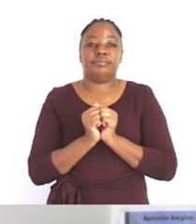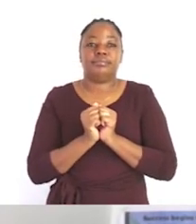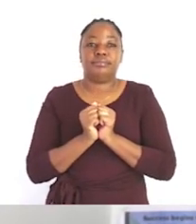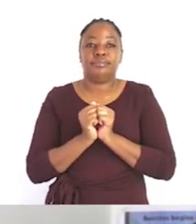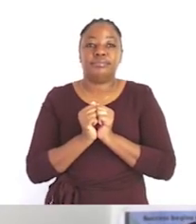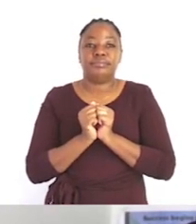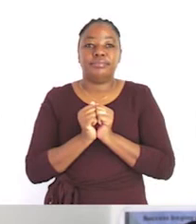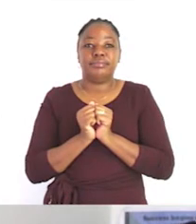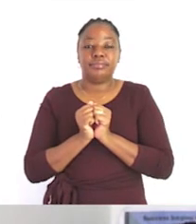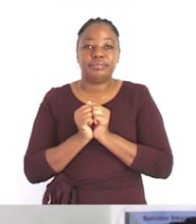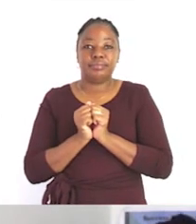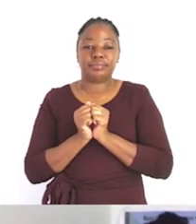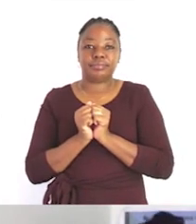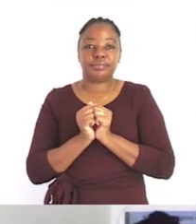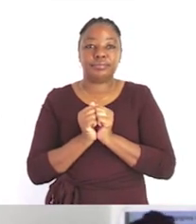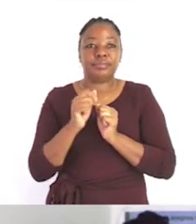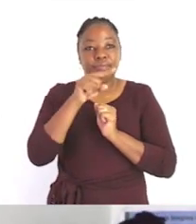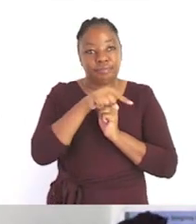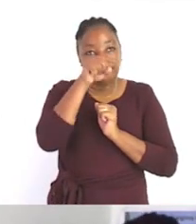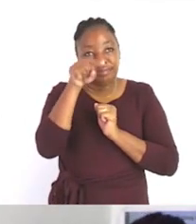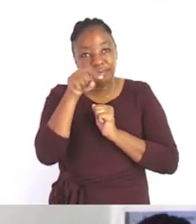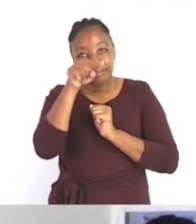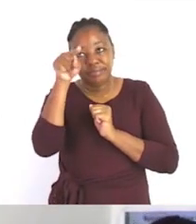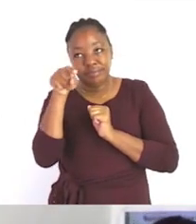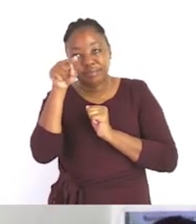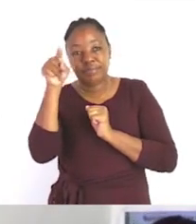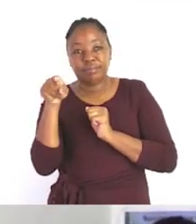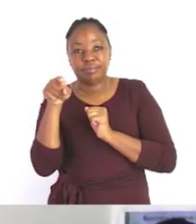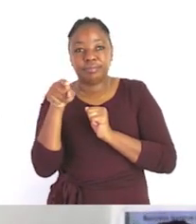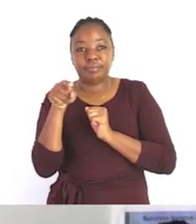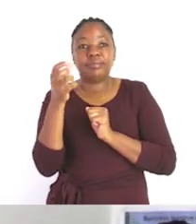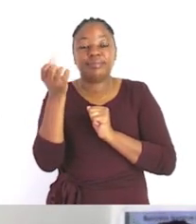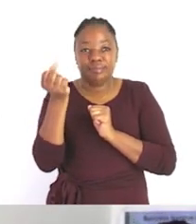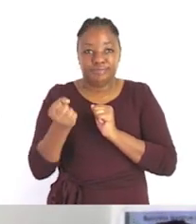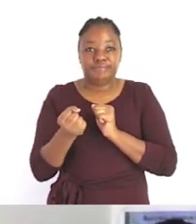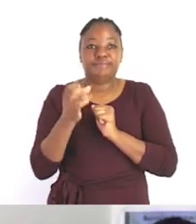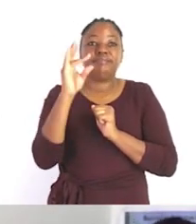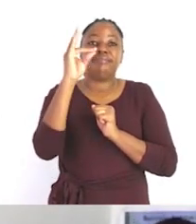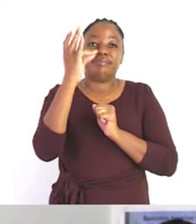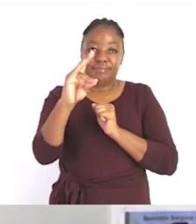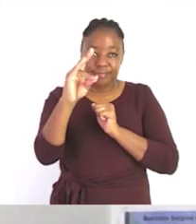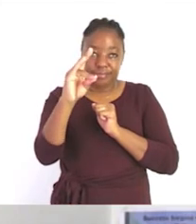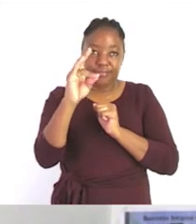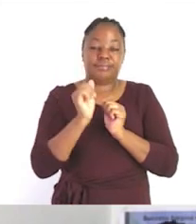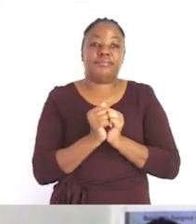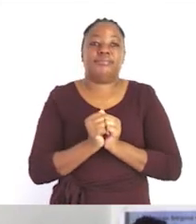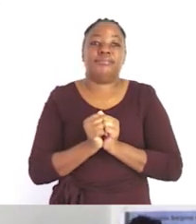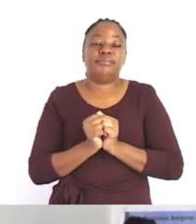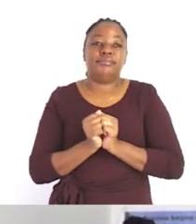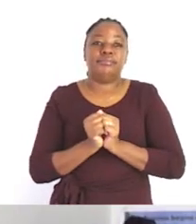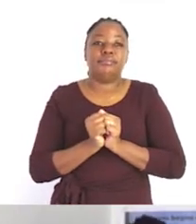safe to say that our pattern that is going to help us for the next number is